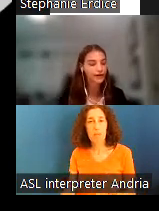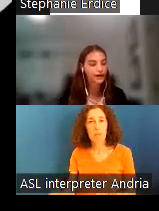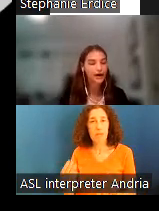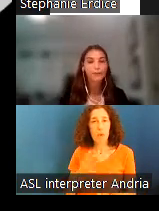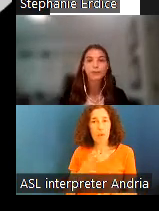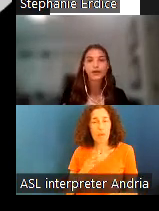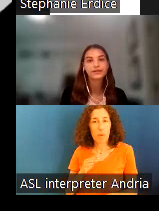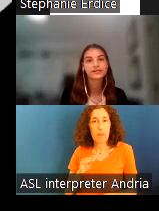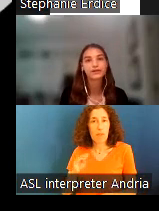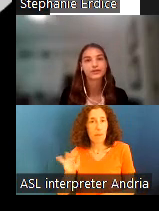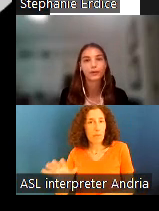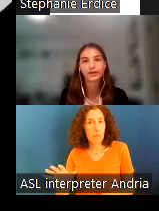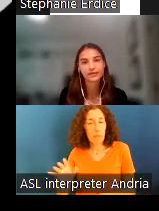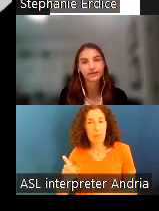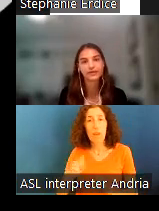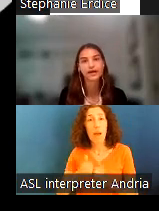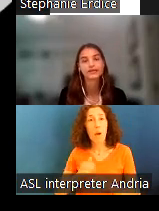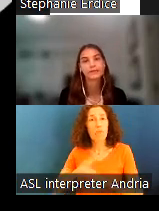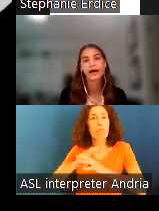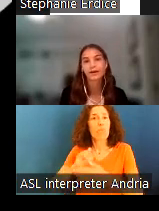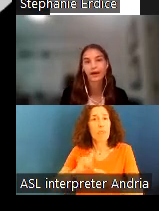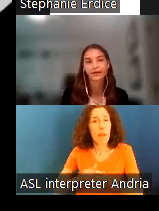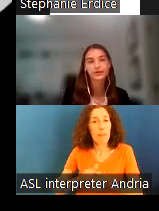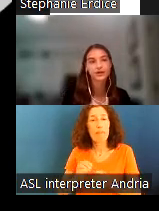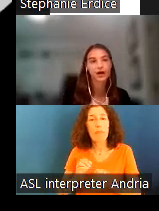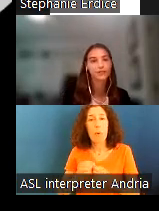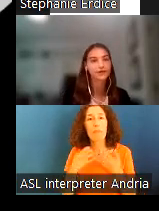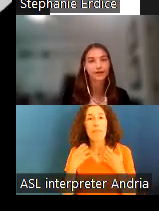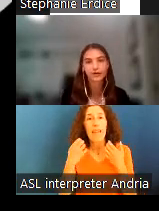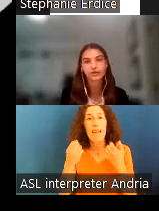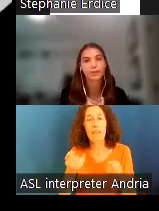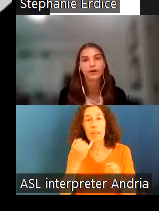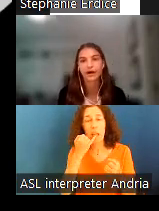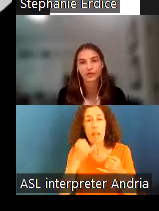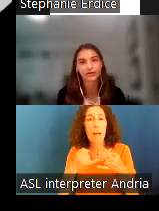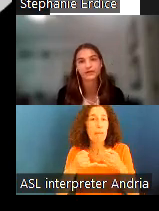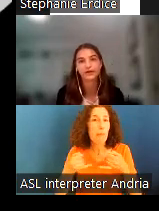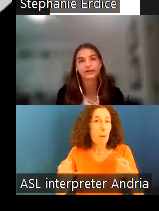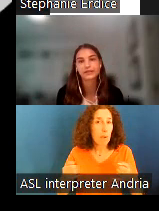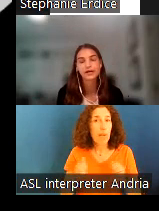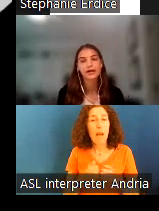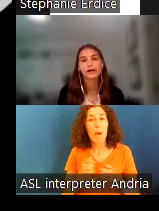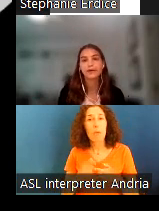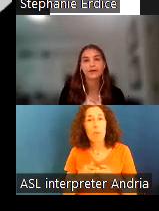life. And we'll get into some additional ways in the later slides about how to manage vicarious trauma,